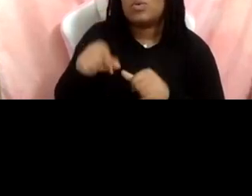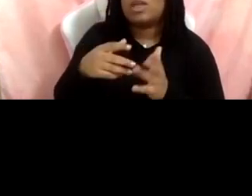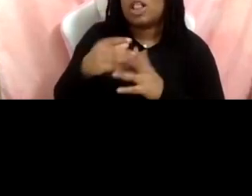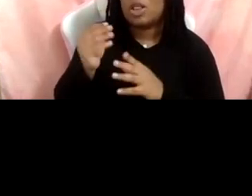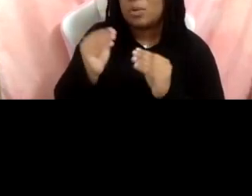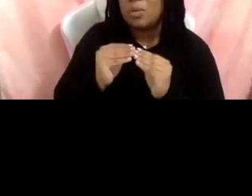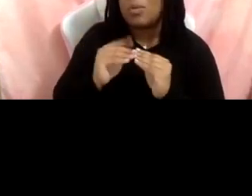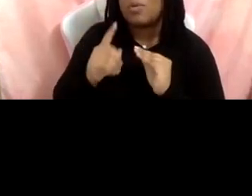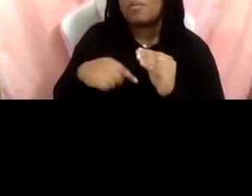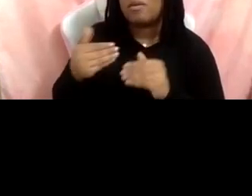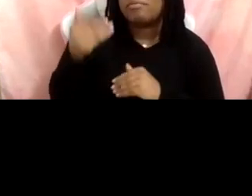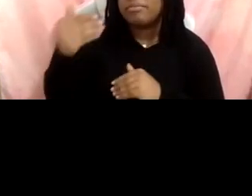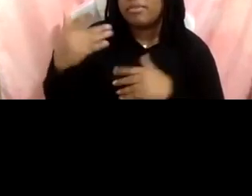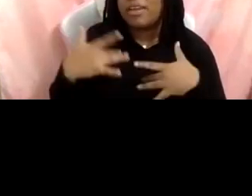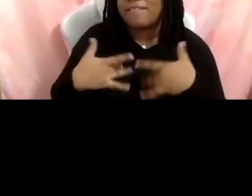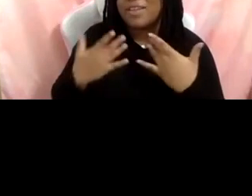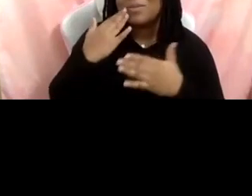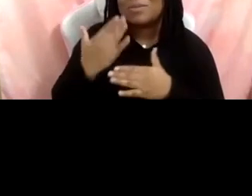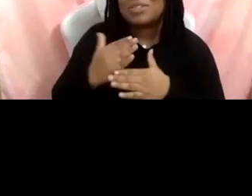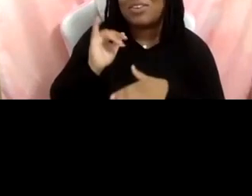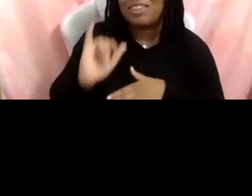upcoming events. We'll share that link as well.